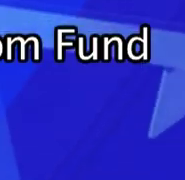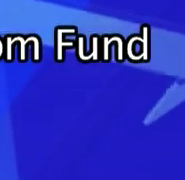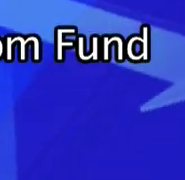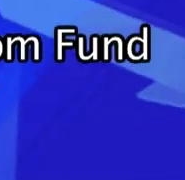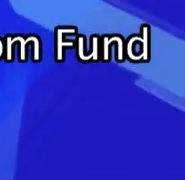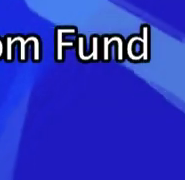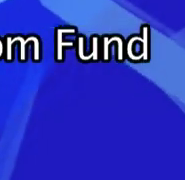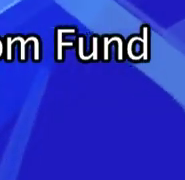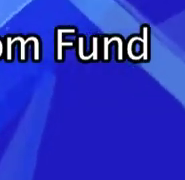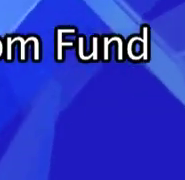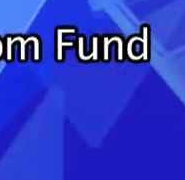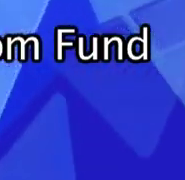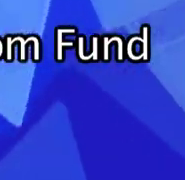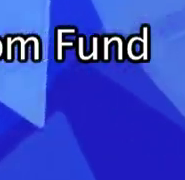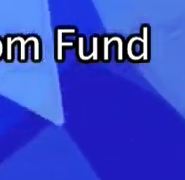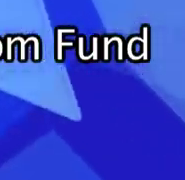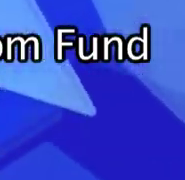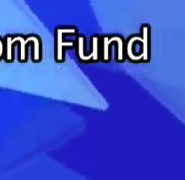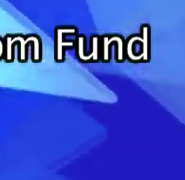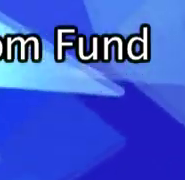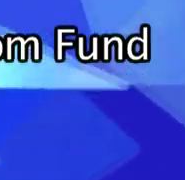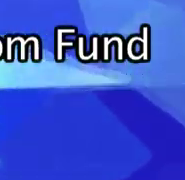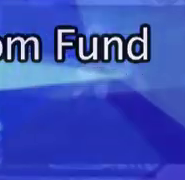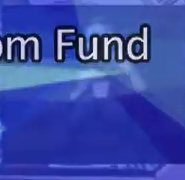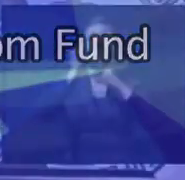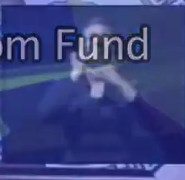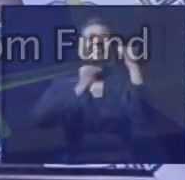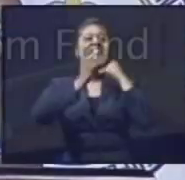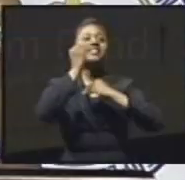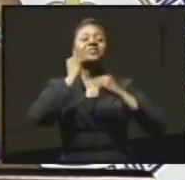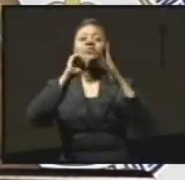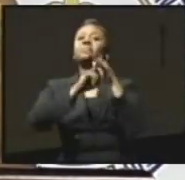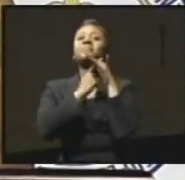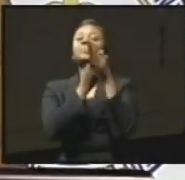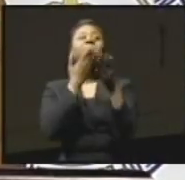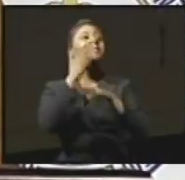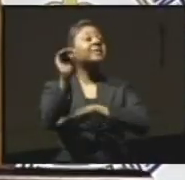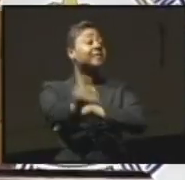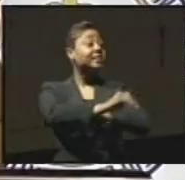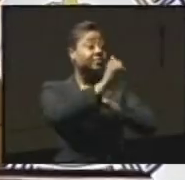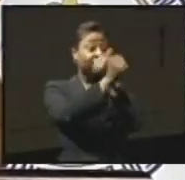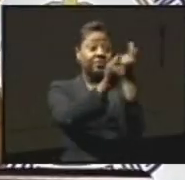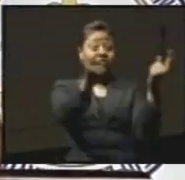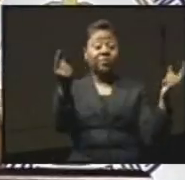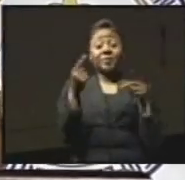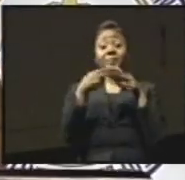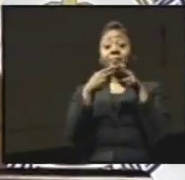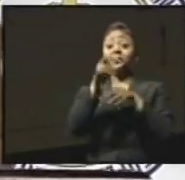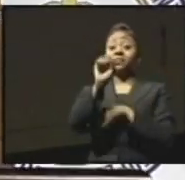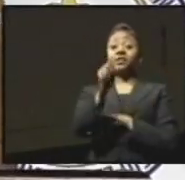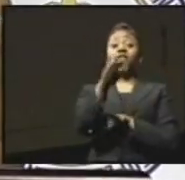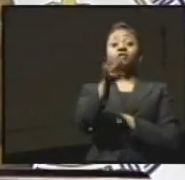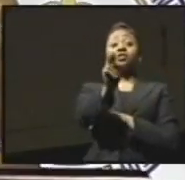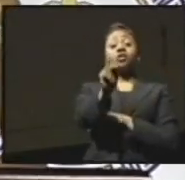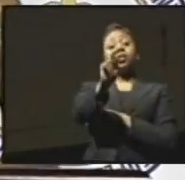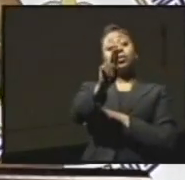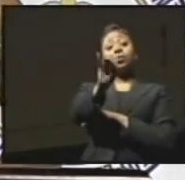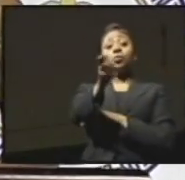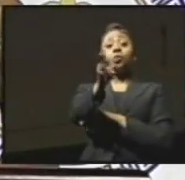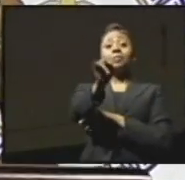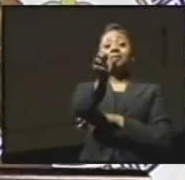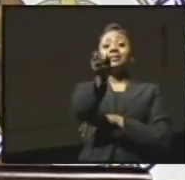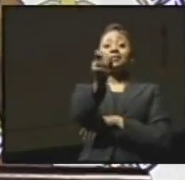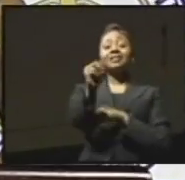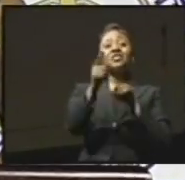Let the dinner begin. Good evening, everyone. I'm Shawn Robinson from Access Hollywood.